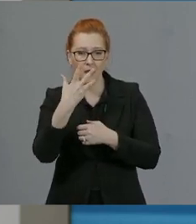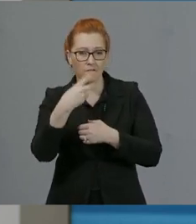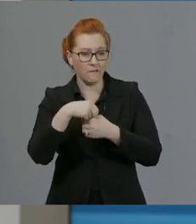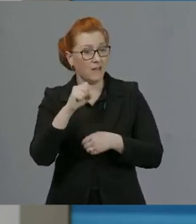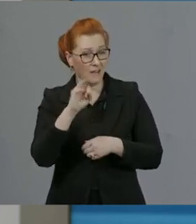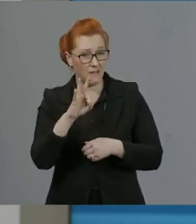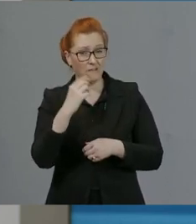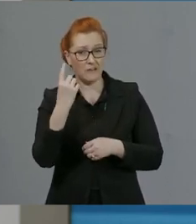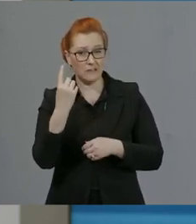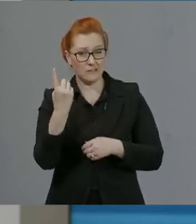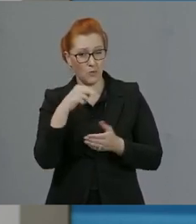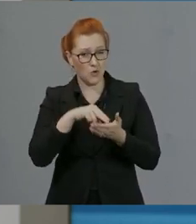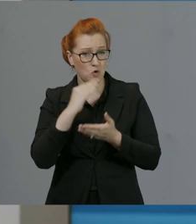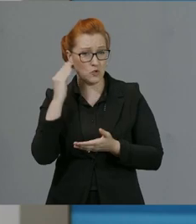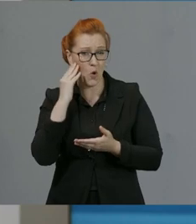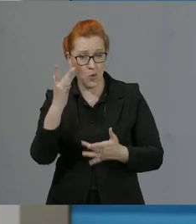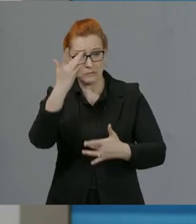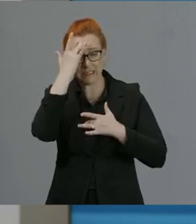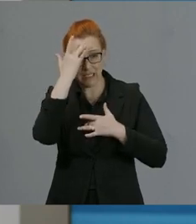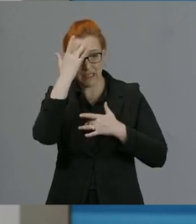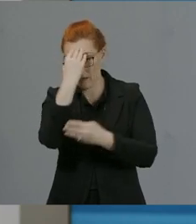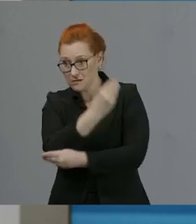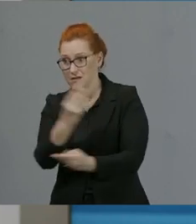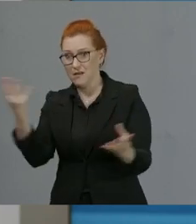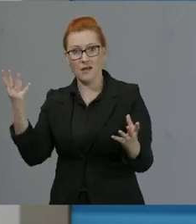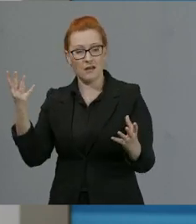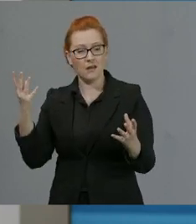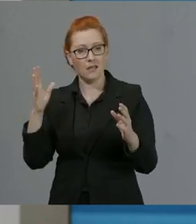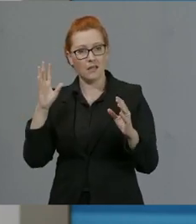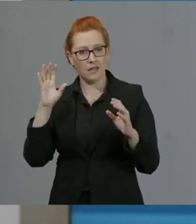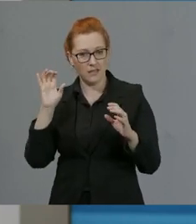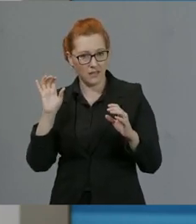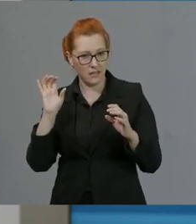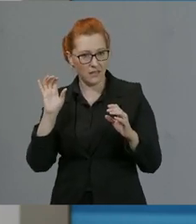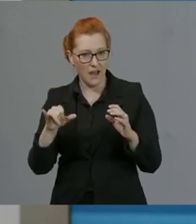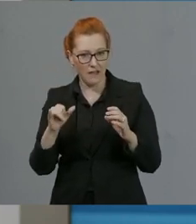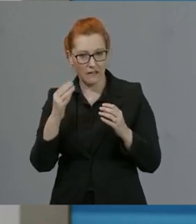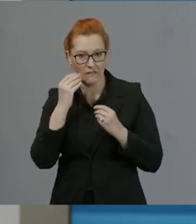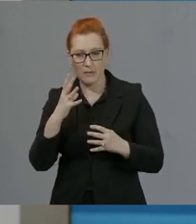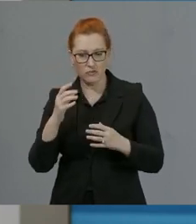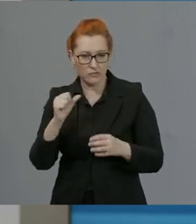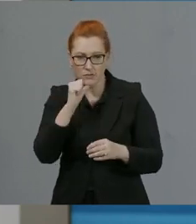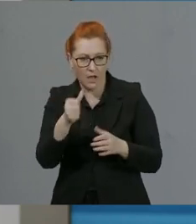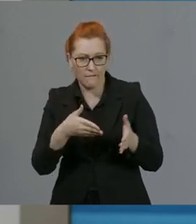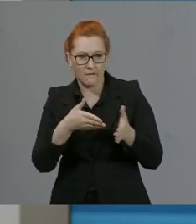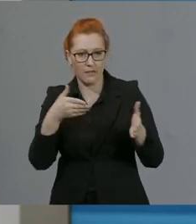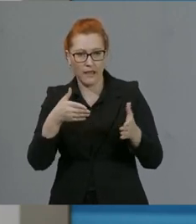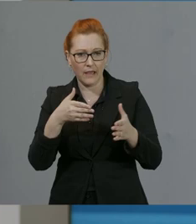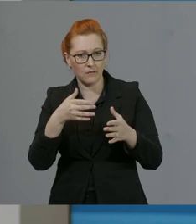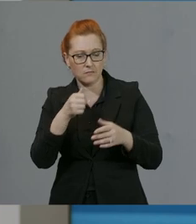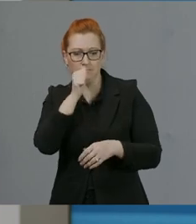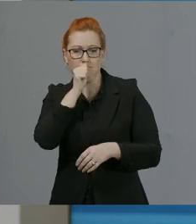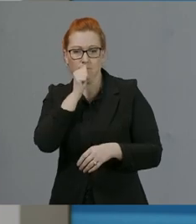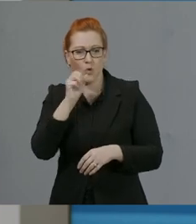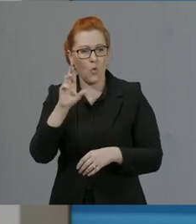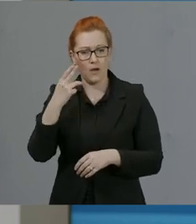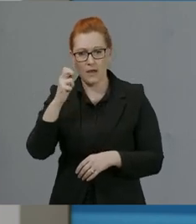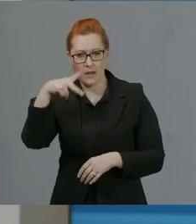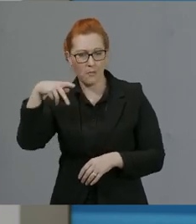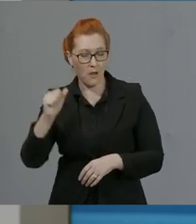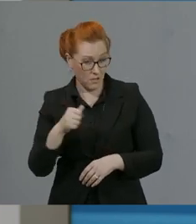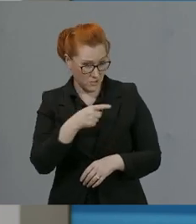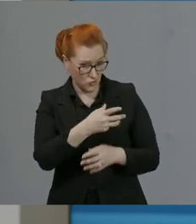the COVID-19 data from these long-term care facilities. Did you respond to AARP, and what do you make of their very detailed letter saying you